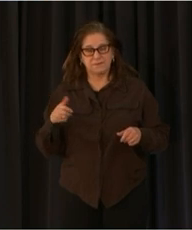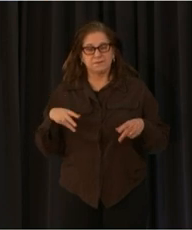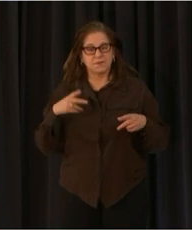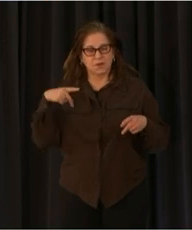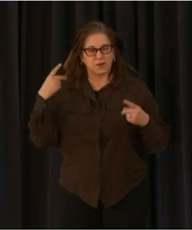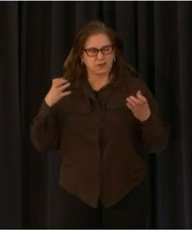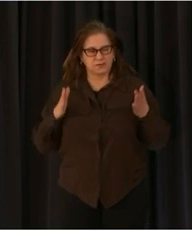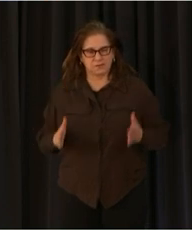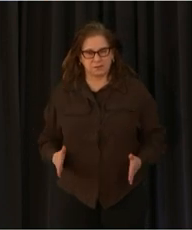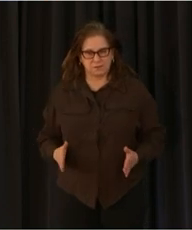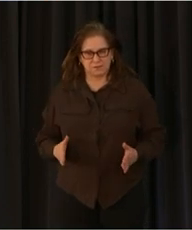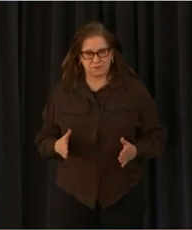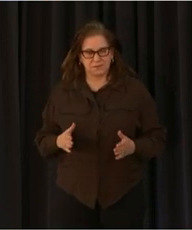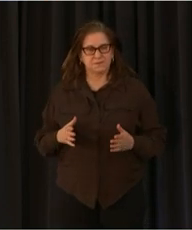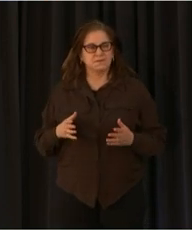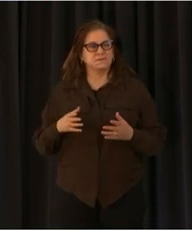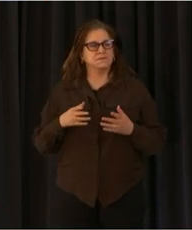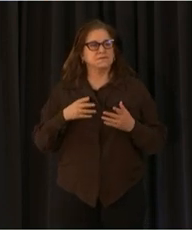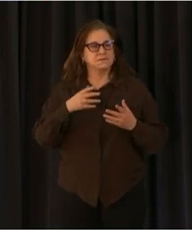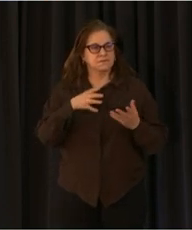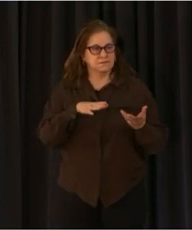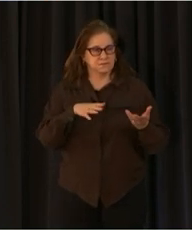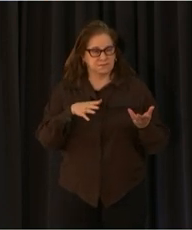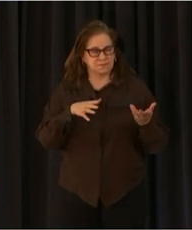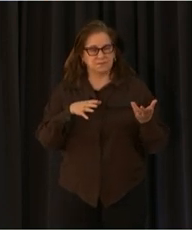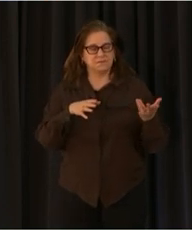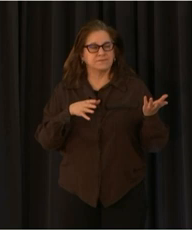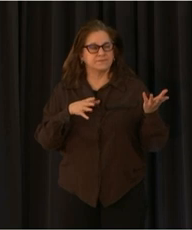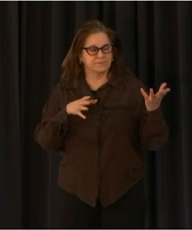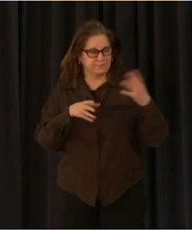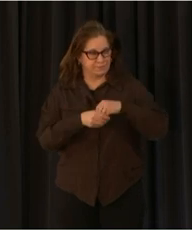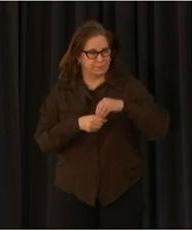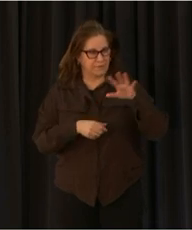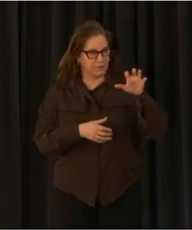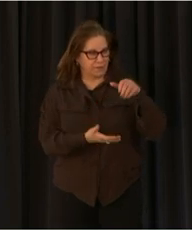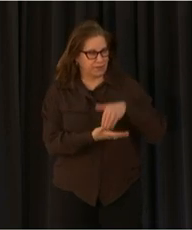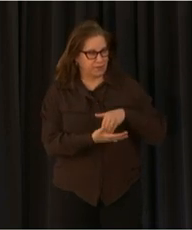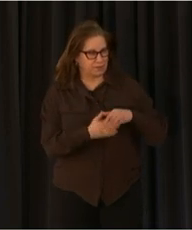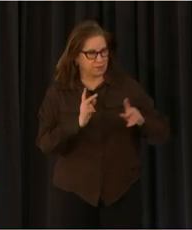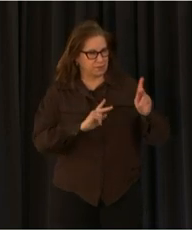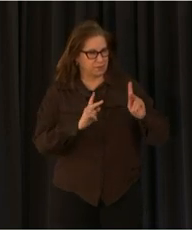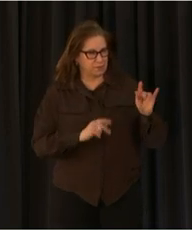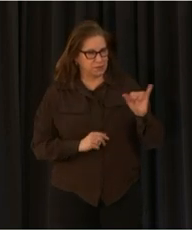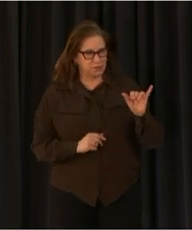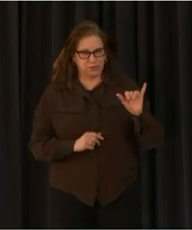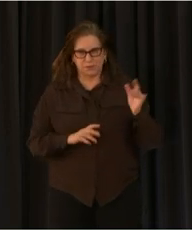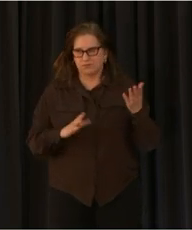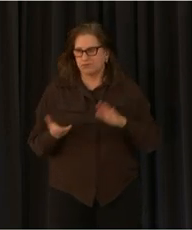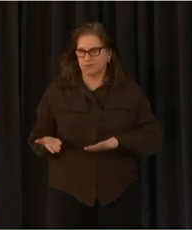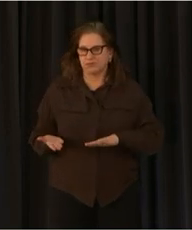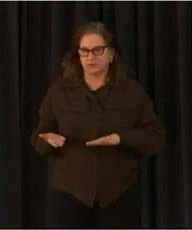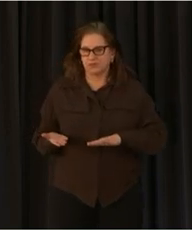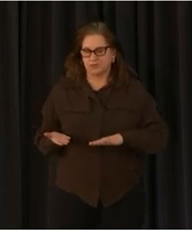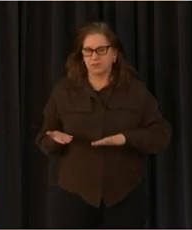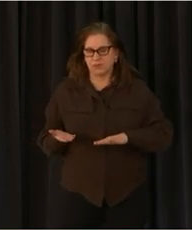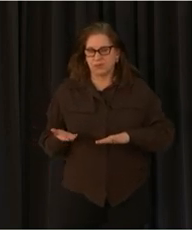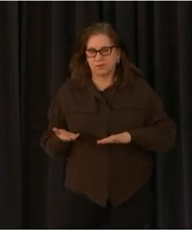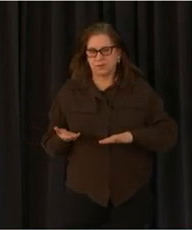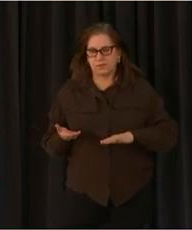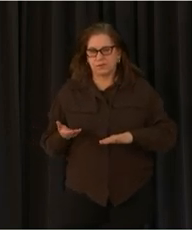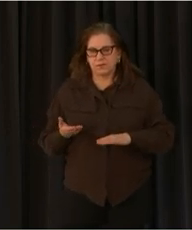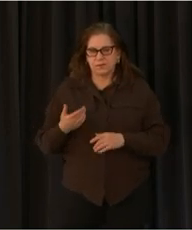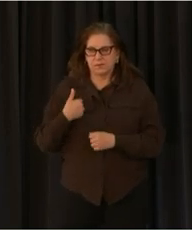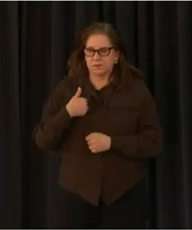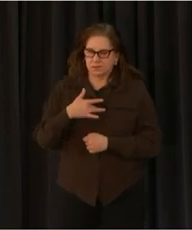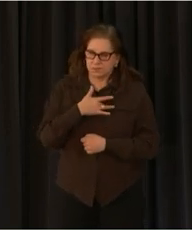friends, loved ones, mothers and grandmothers, fathers and uncles, sisters. By now, most of us has been touched